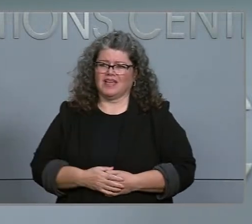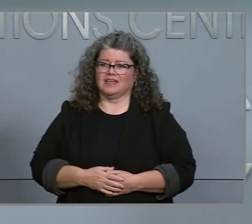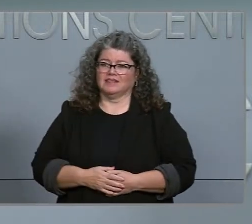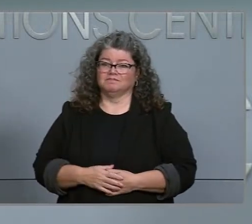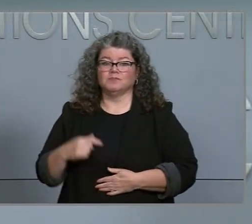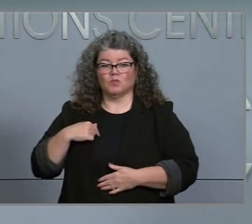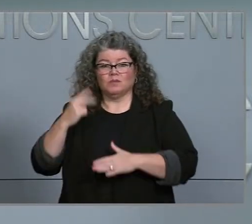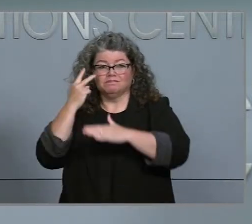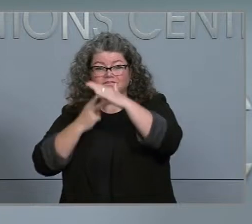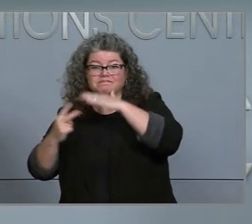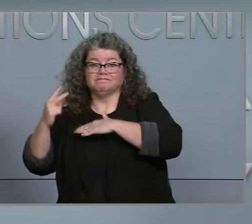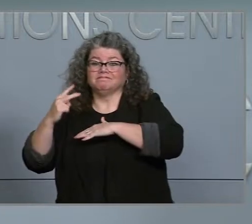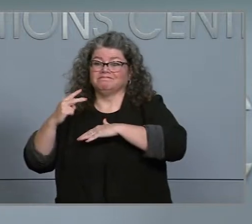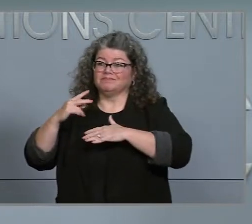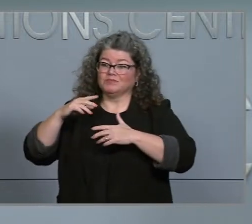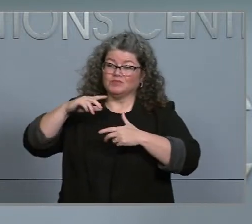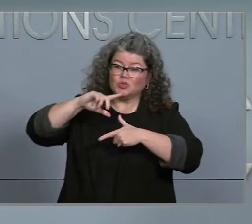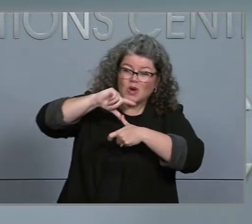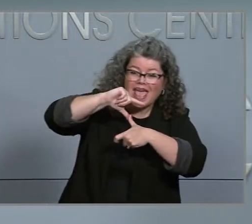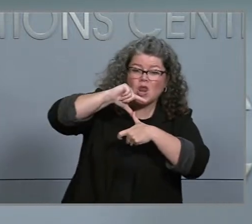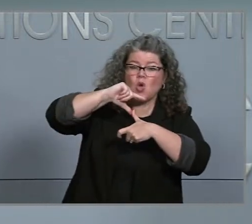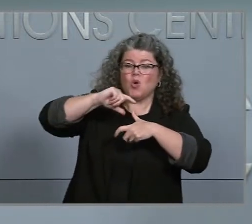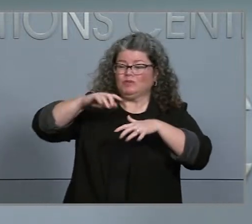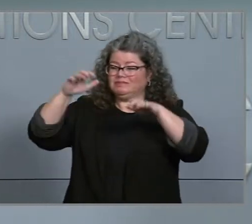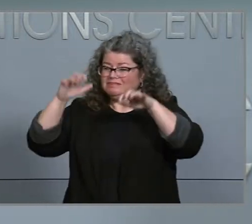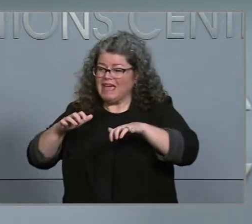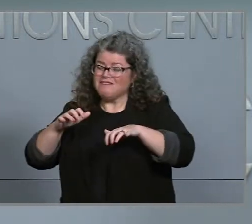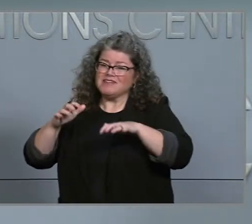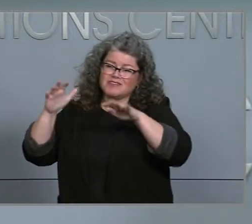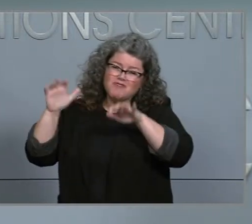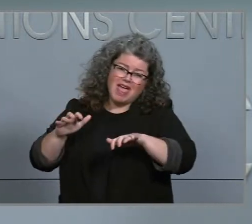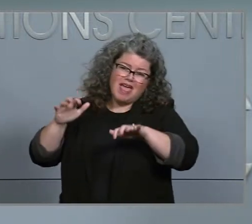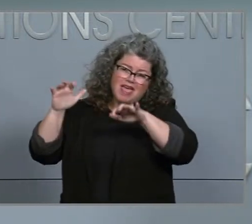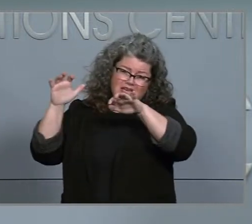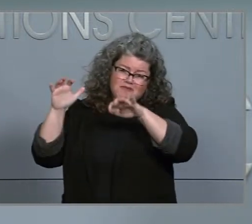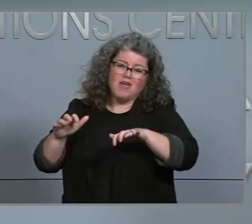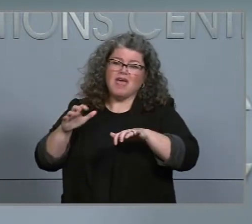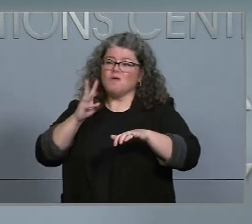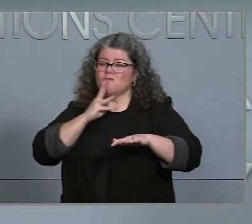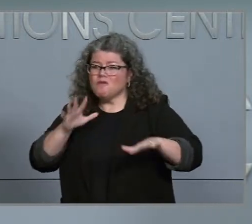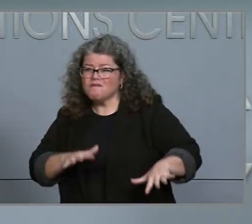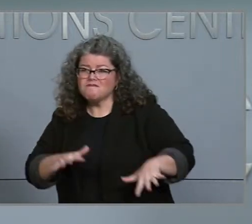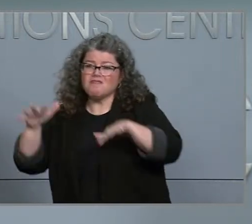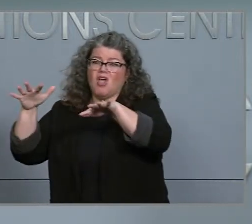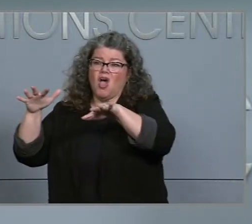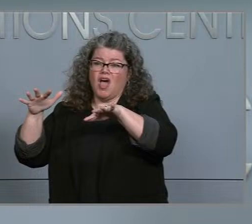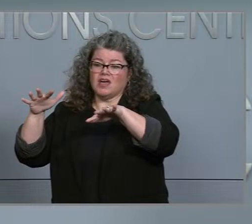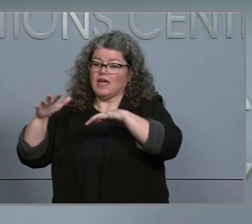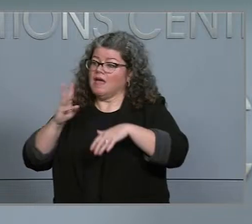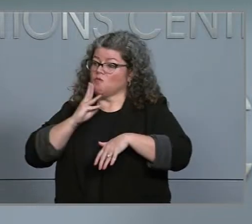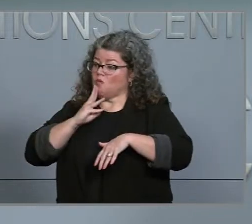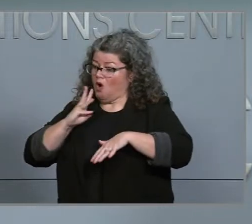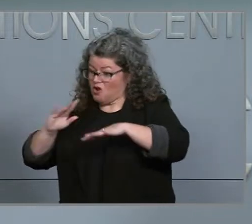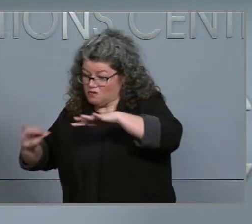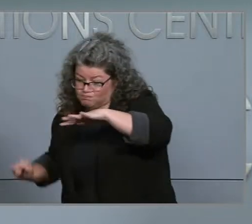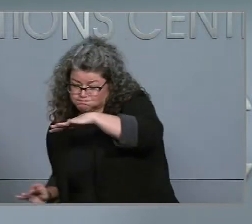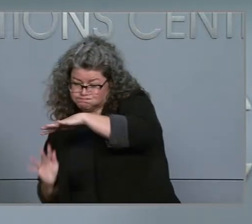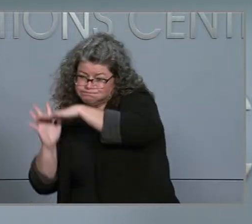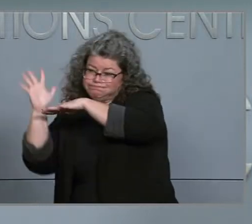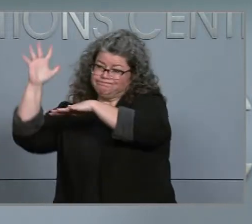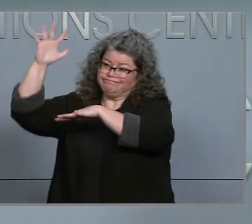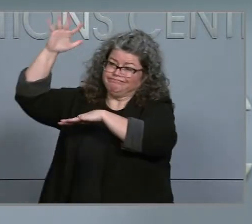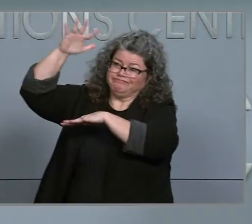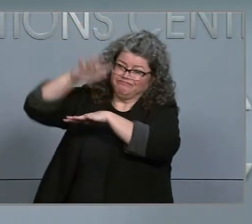forecasters predict tornadoes, heavy rains, flash floods, and possible storm surge that can quickly